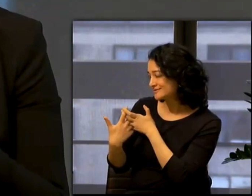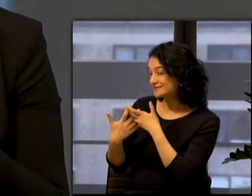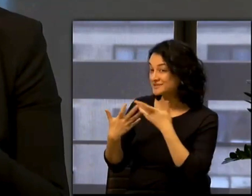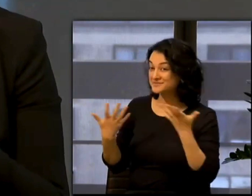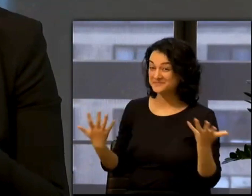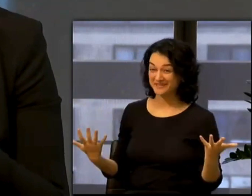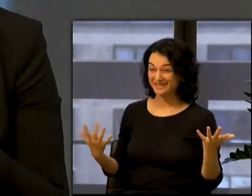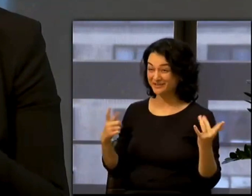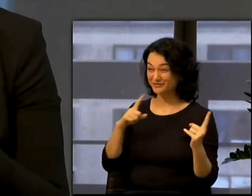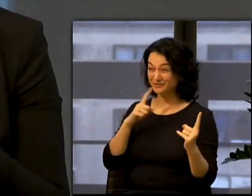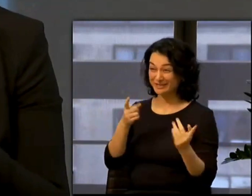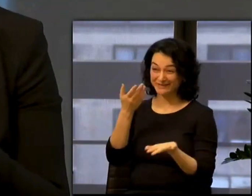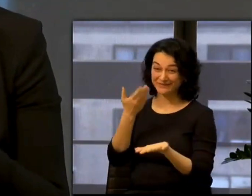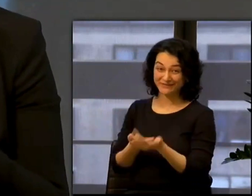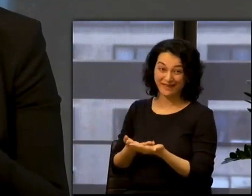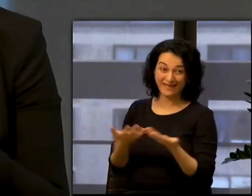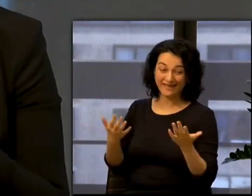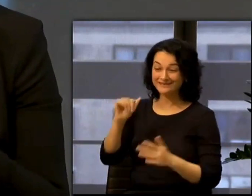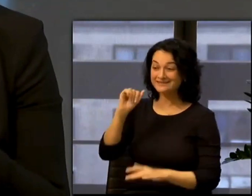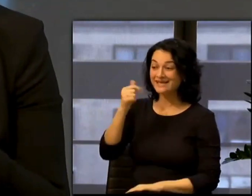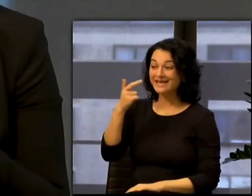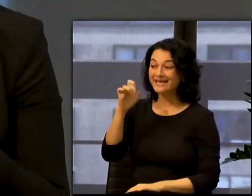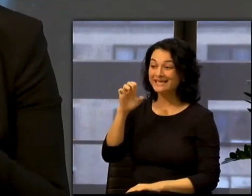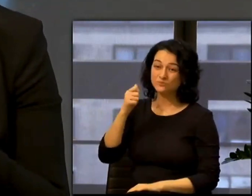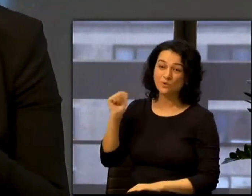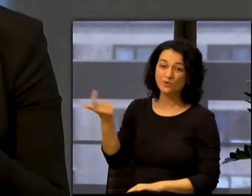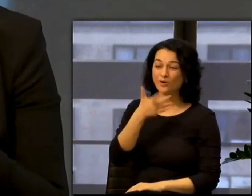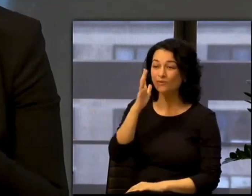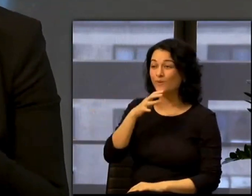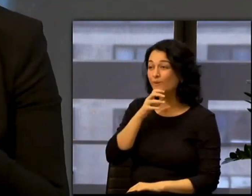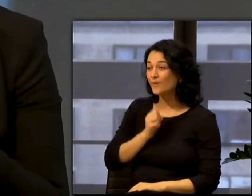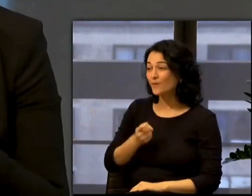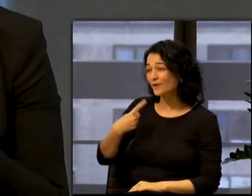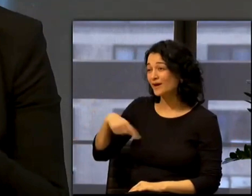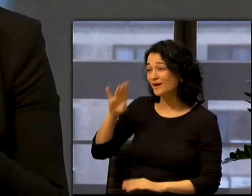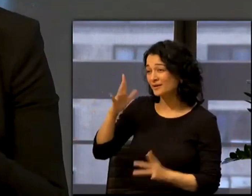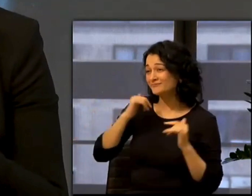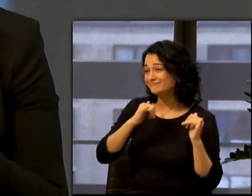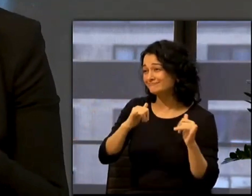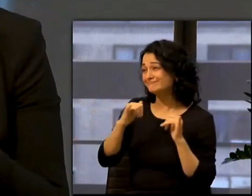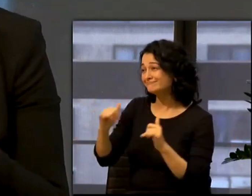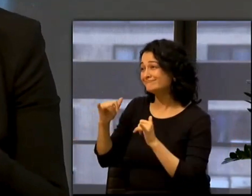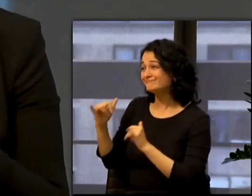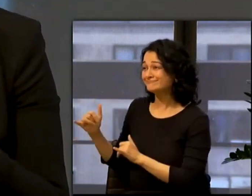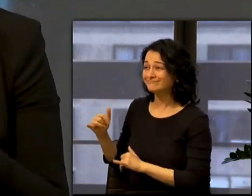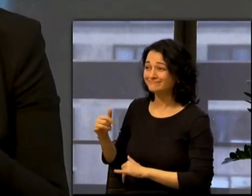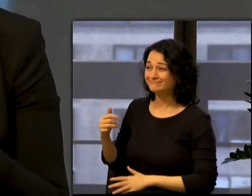people, given enough time, will experience a disability, be it permanent, be it temporary,